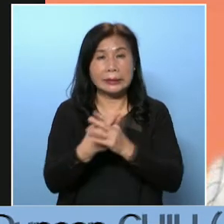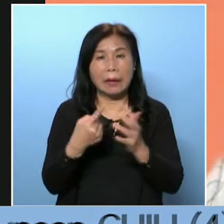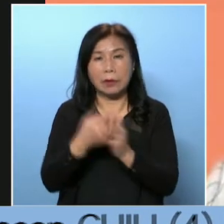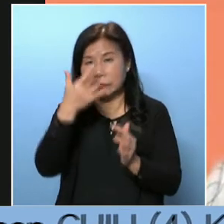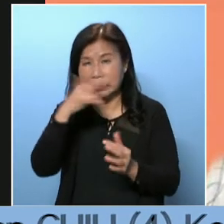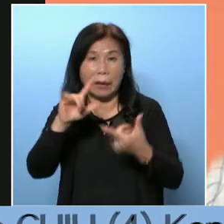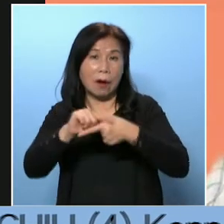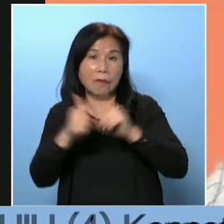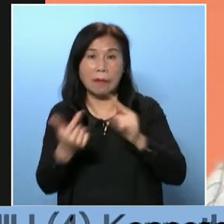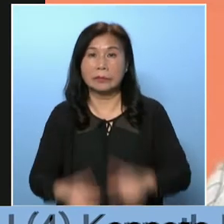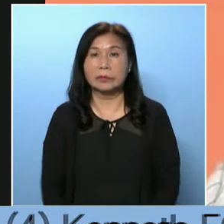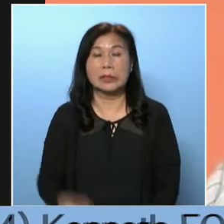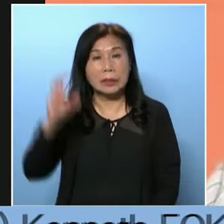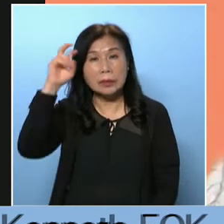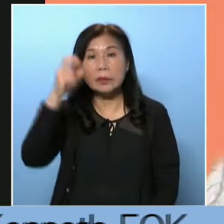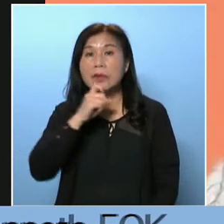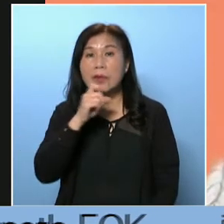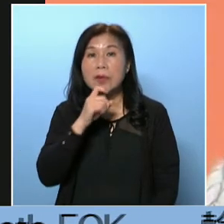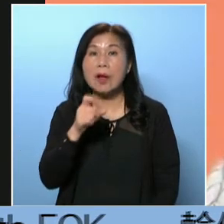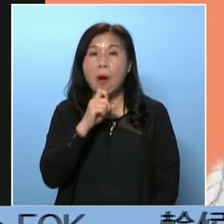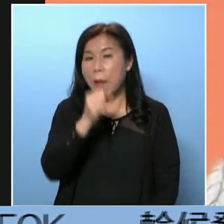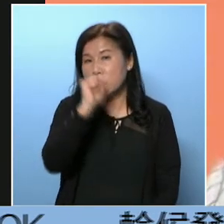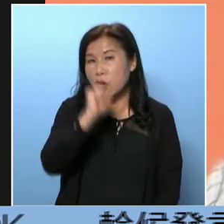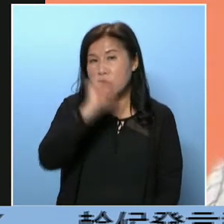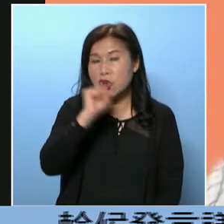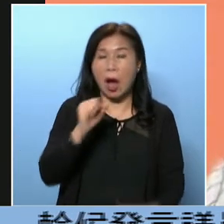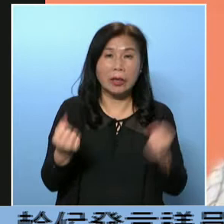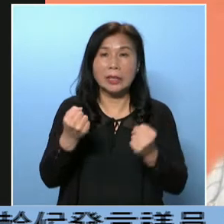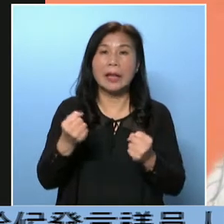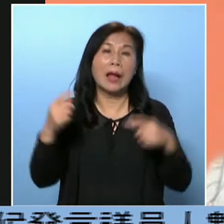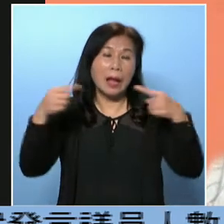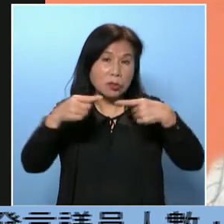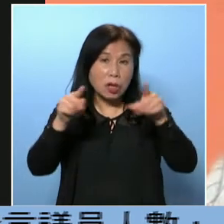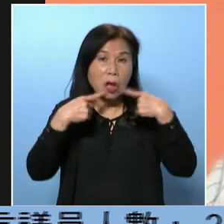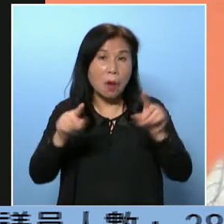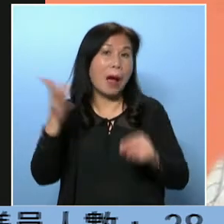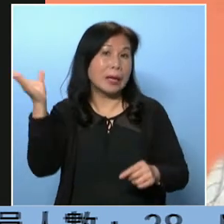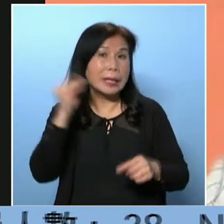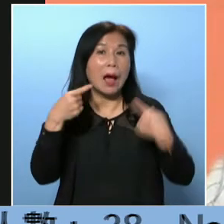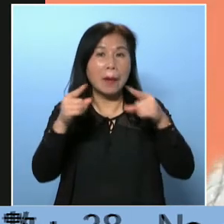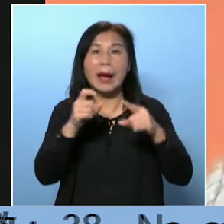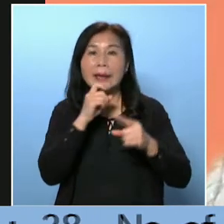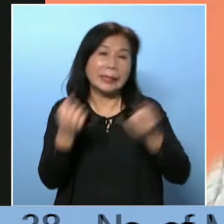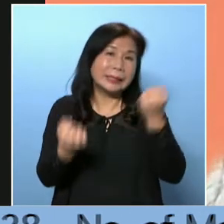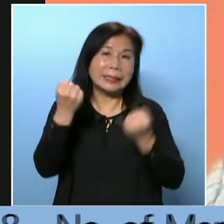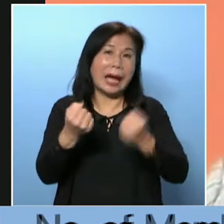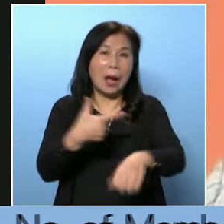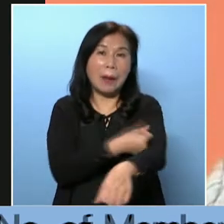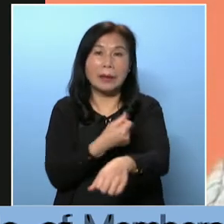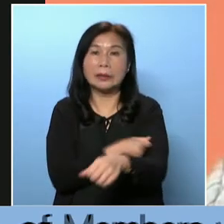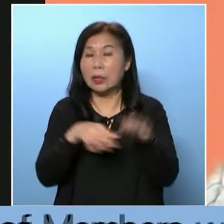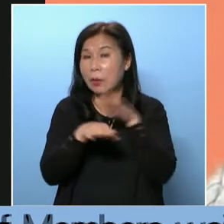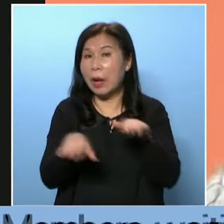we can come up with some innovative ways. Well, we can, just like an ice cream vehicle by playing music. When we